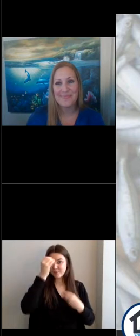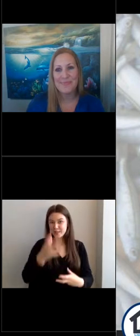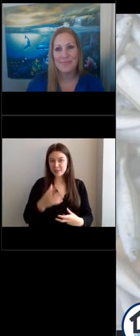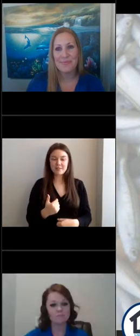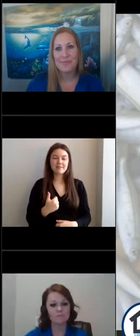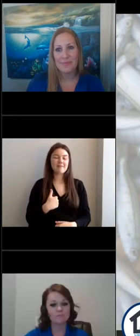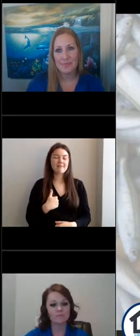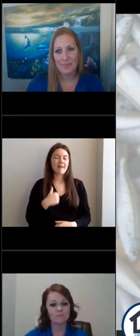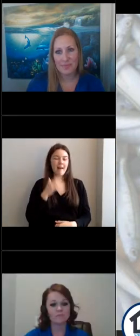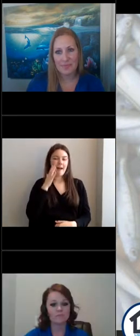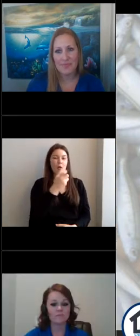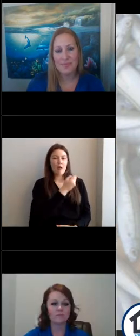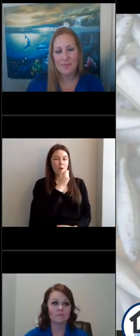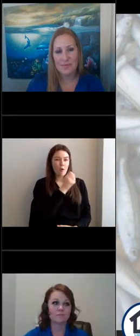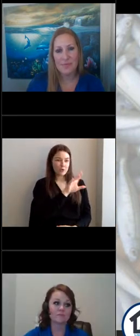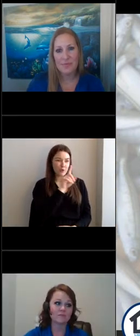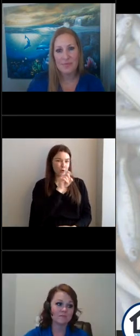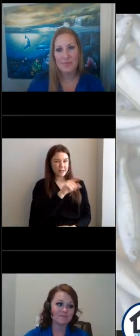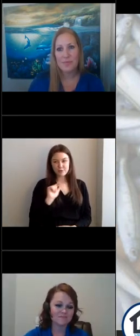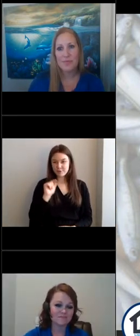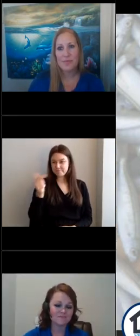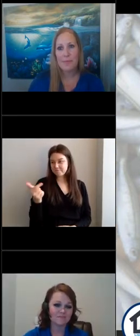to hold it there, and I'm going to turn it